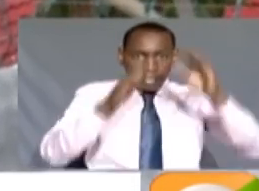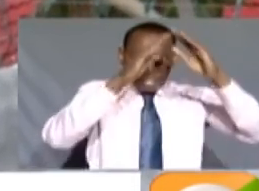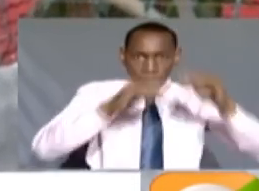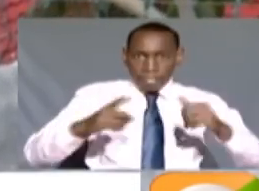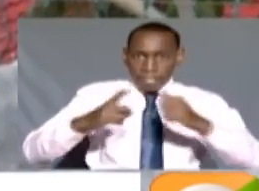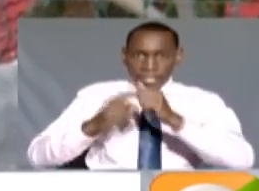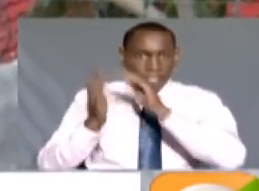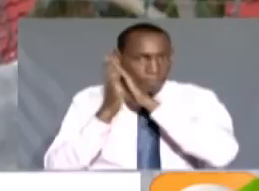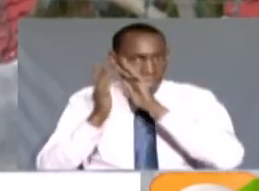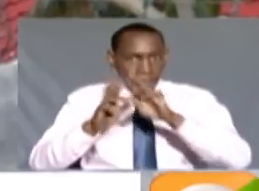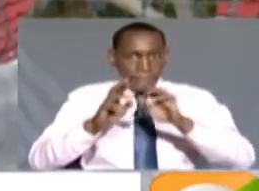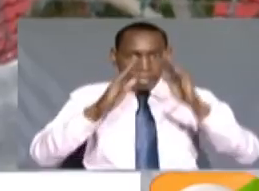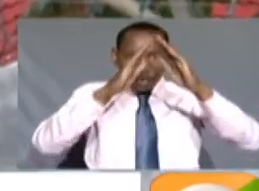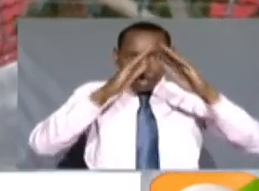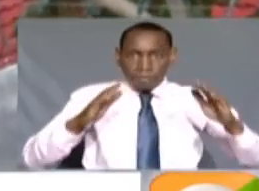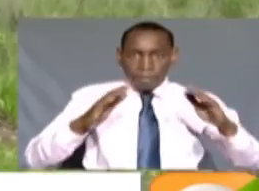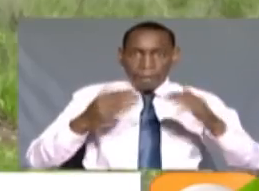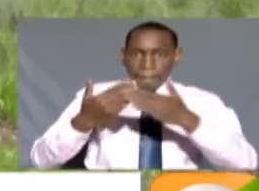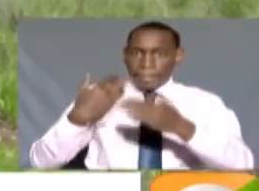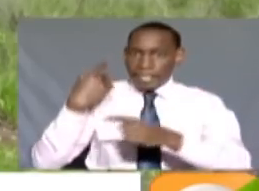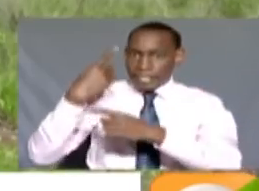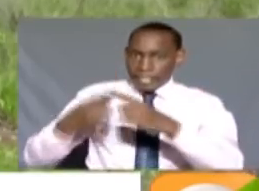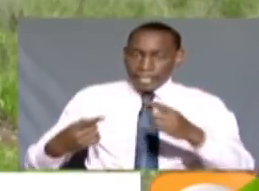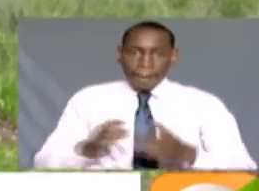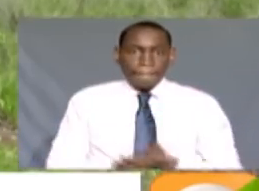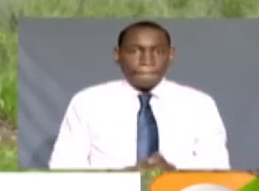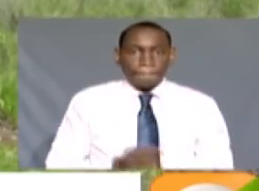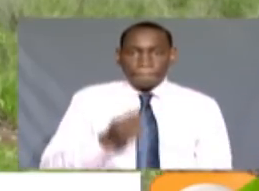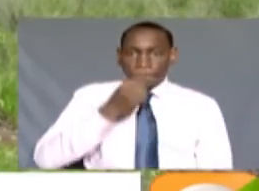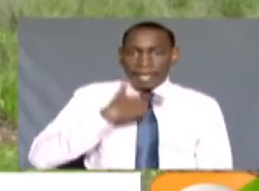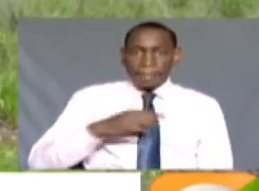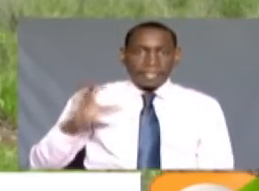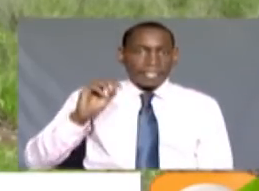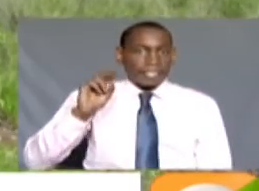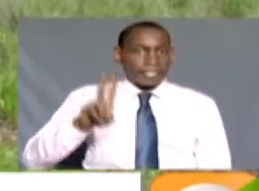this 6-bedroomed house late last year. Hassan Mugambi, Citizen TV.